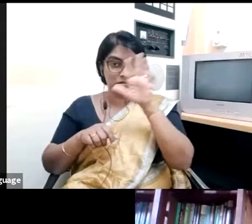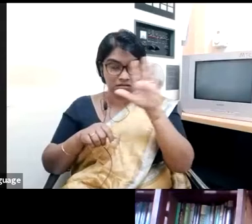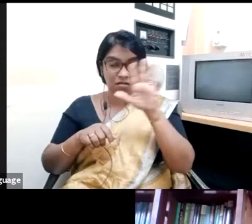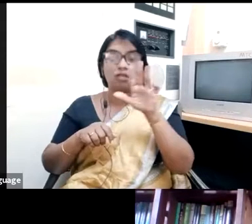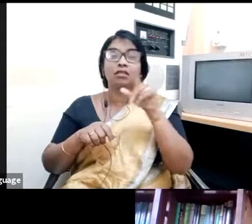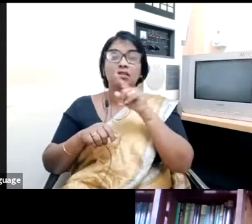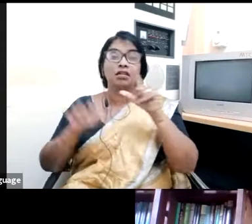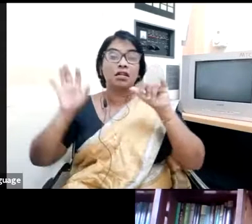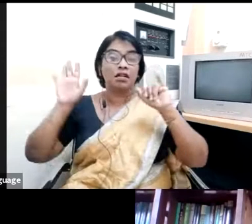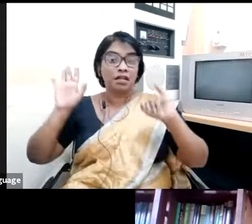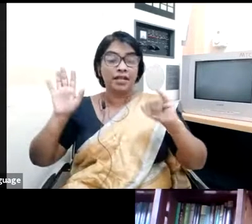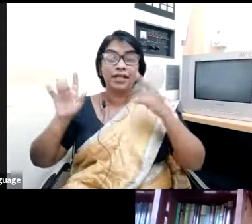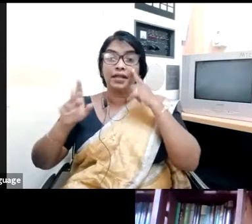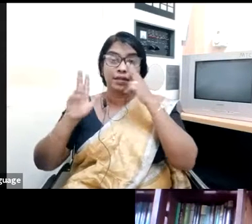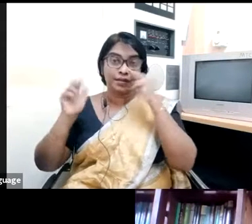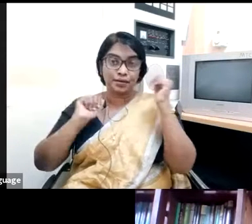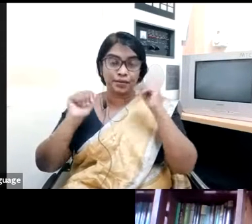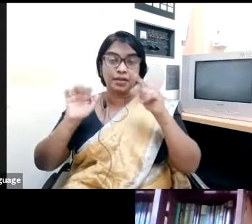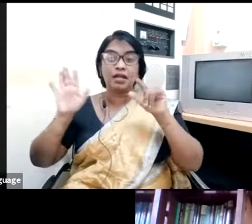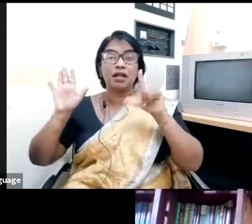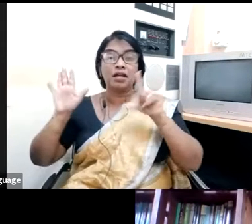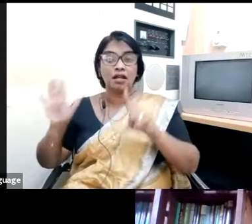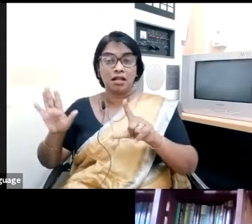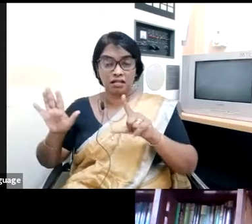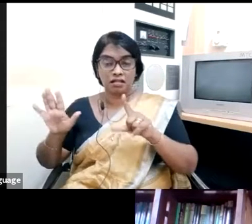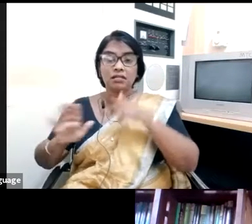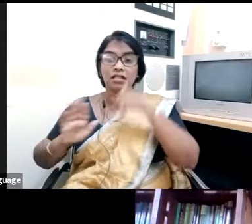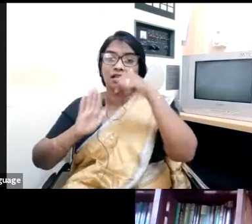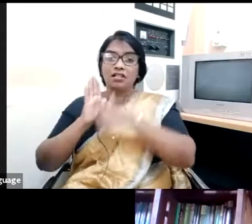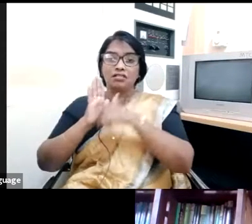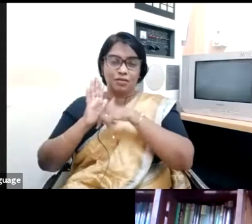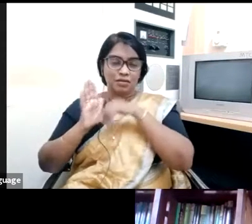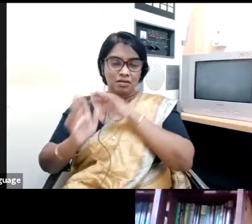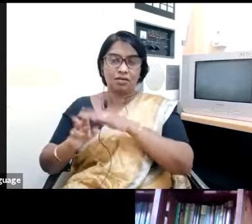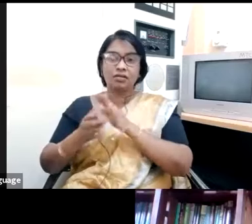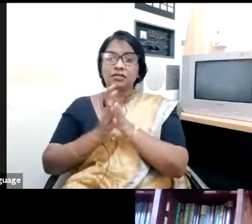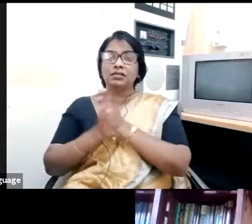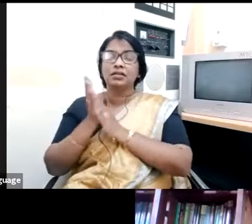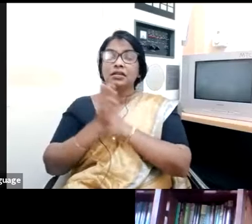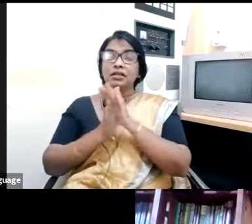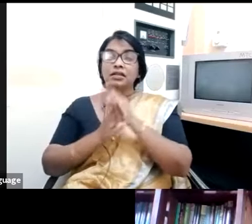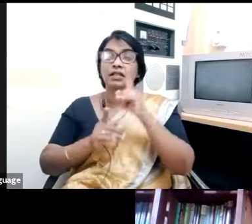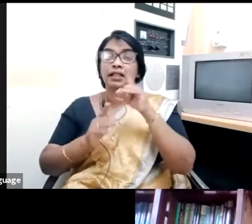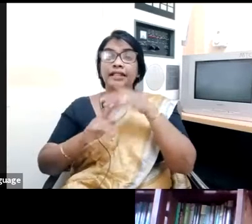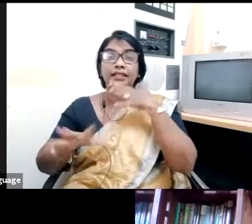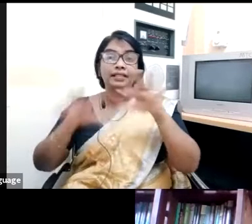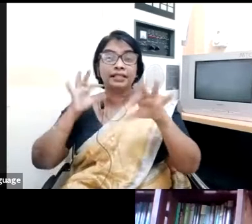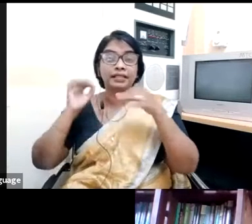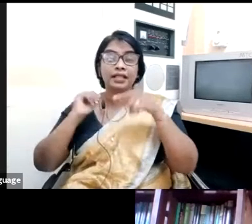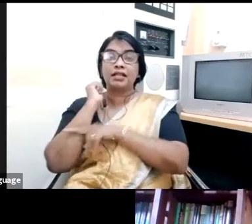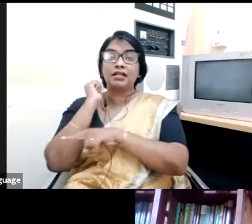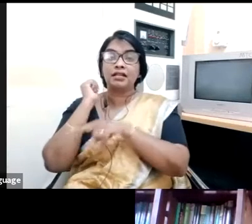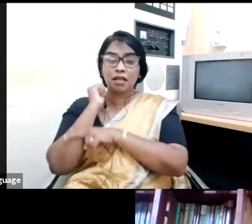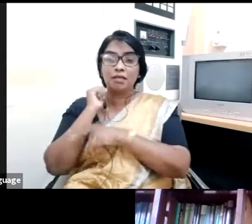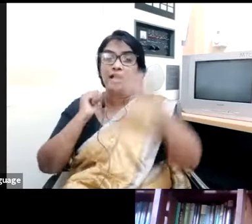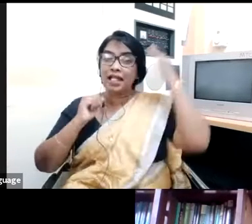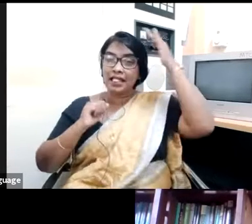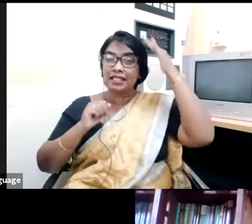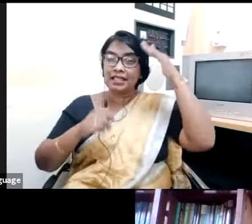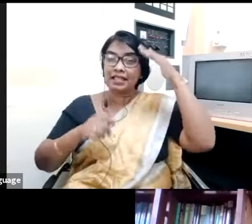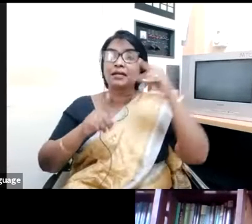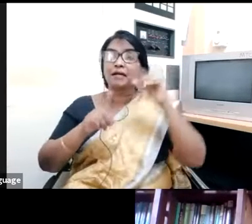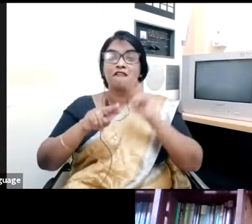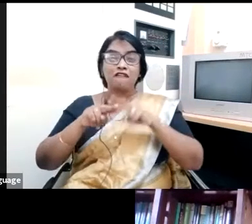Our core business is tea, rubber, palm oil, and also we have diversified into various other aspects